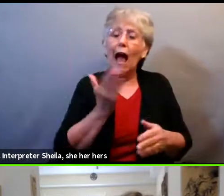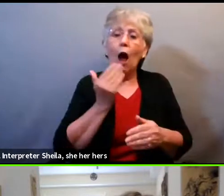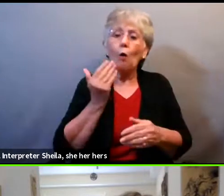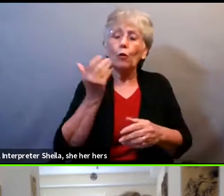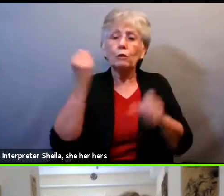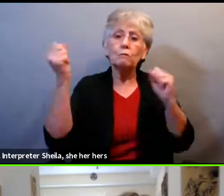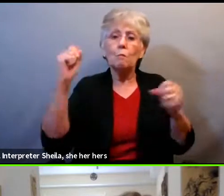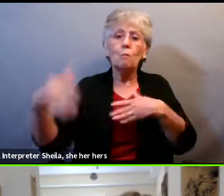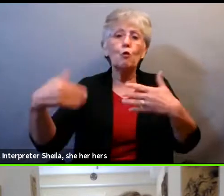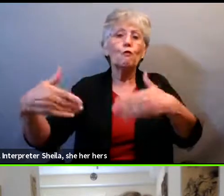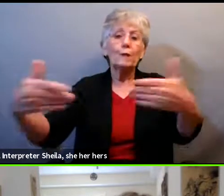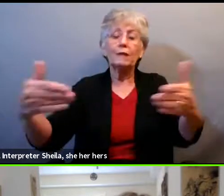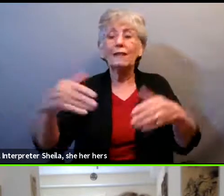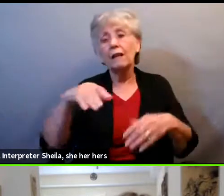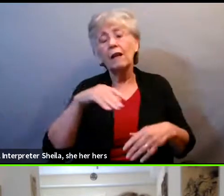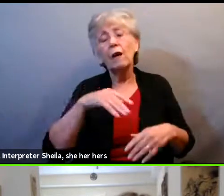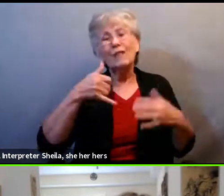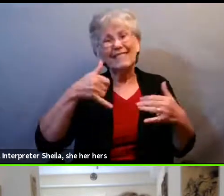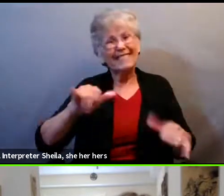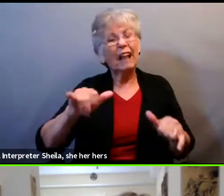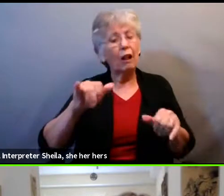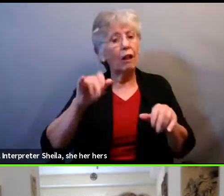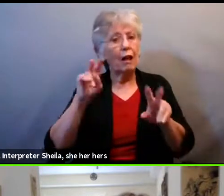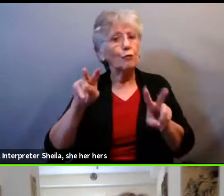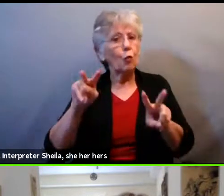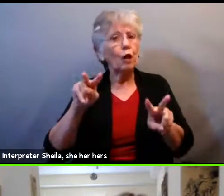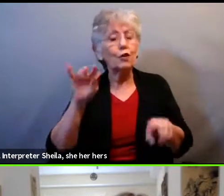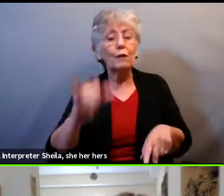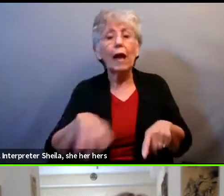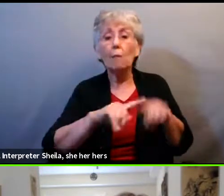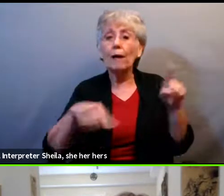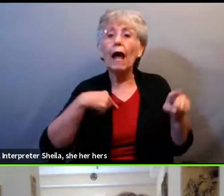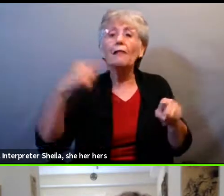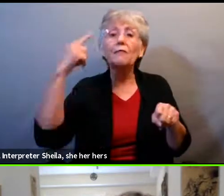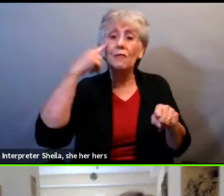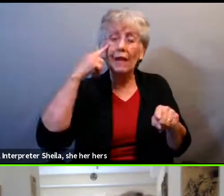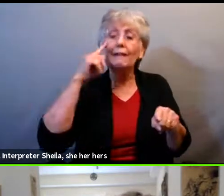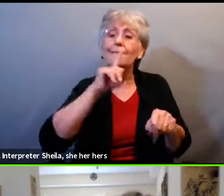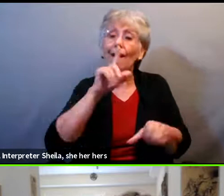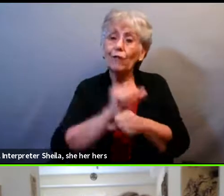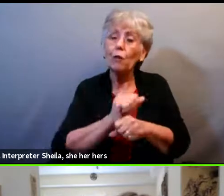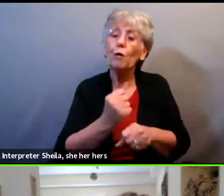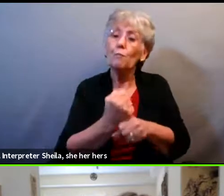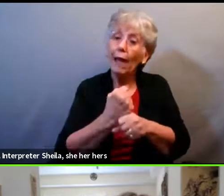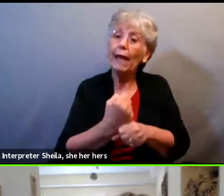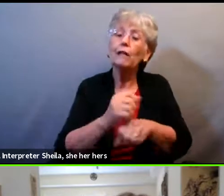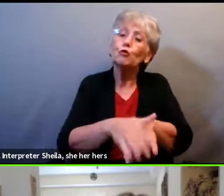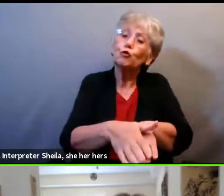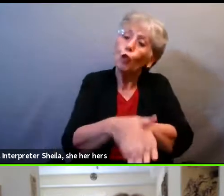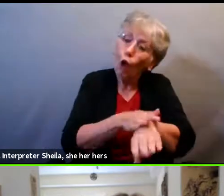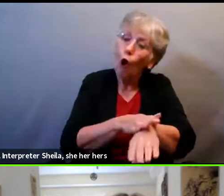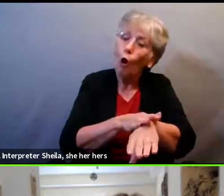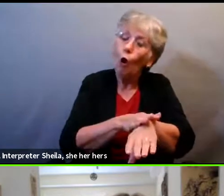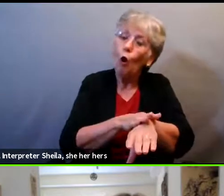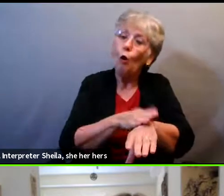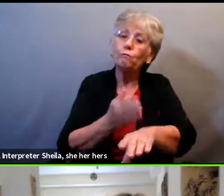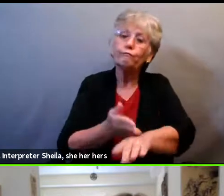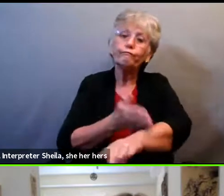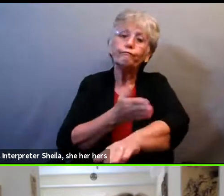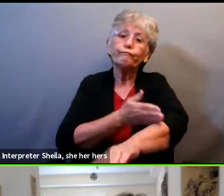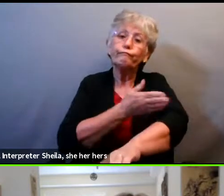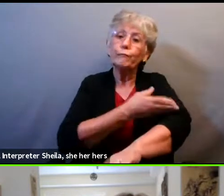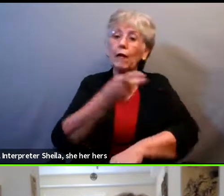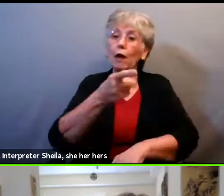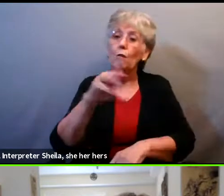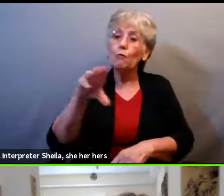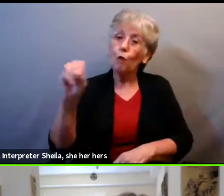be seen. But I do think definite progress slowly is coming about. And I guess one of the other very